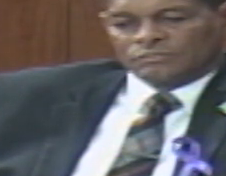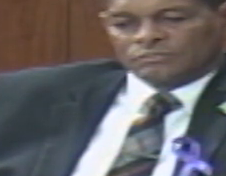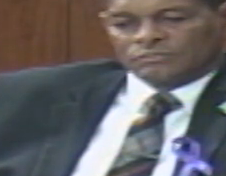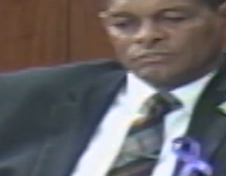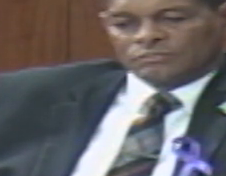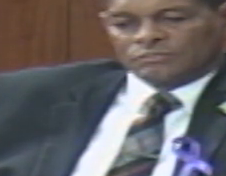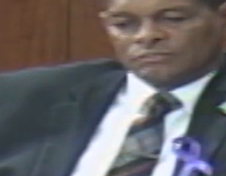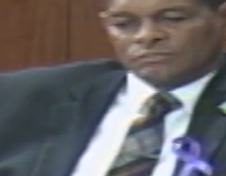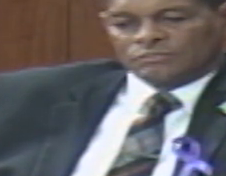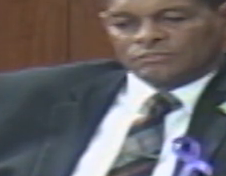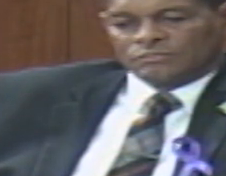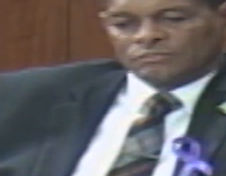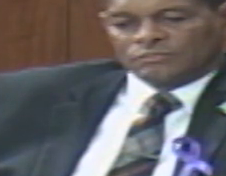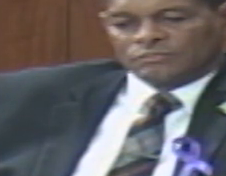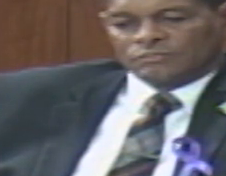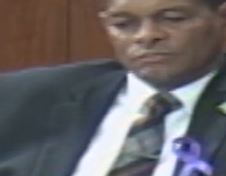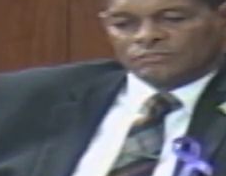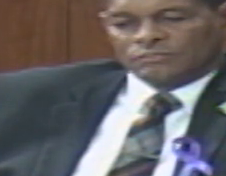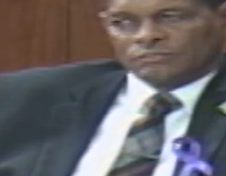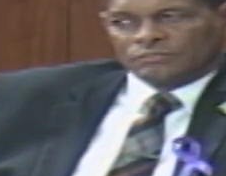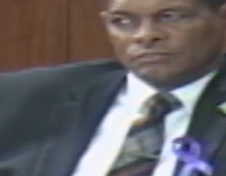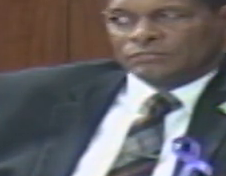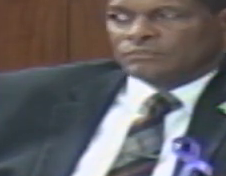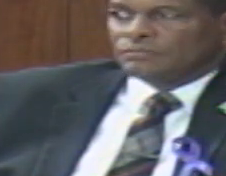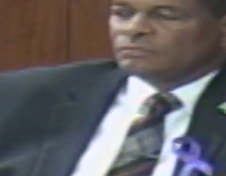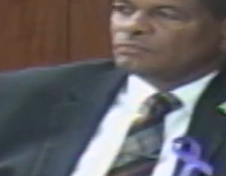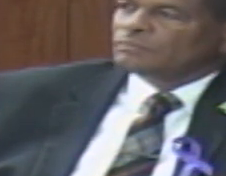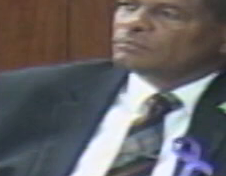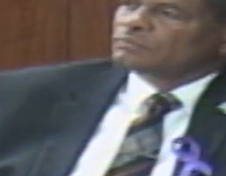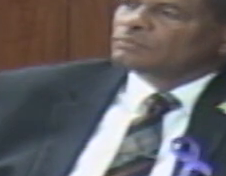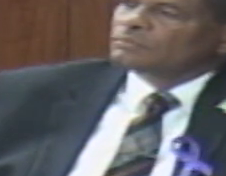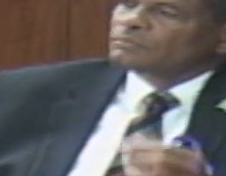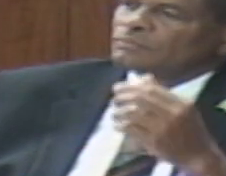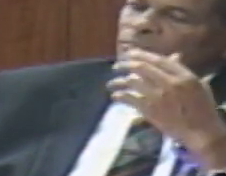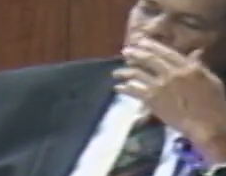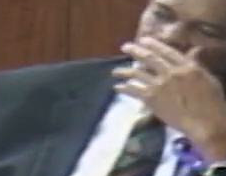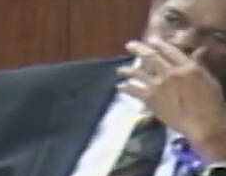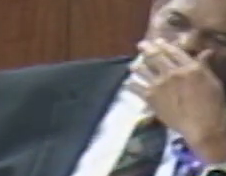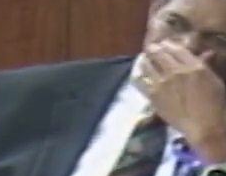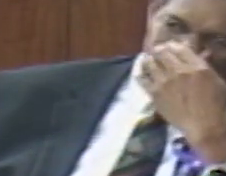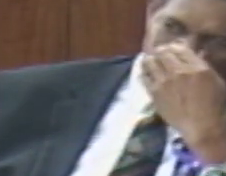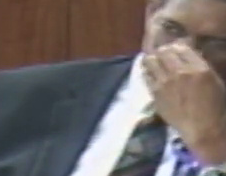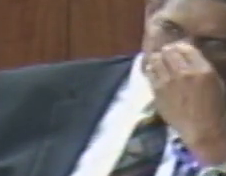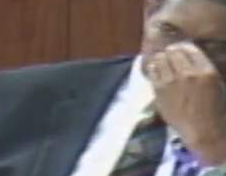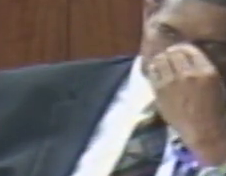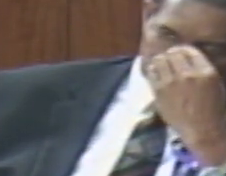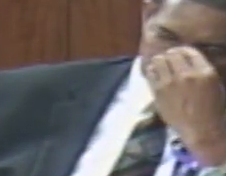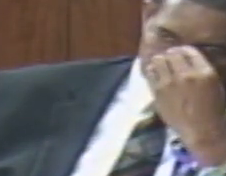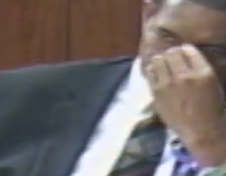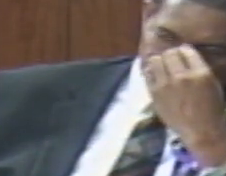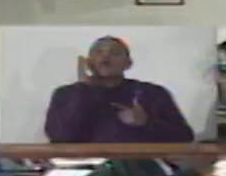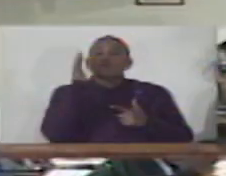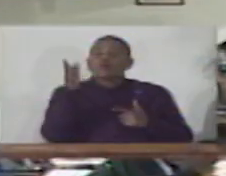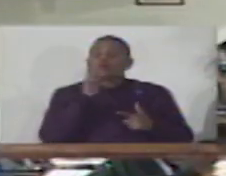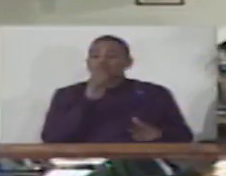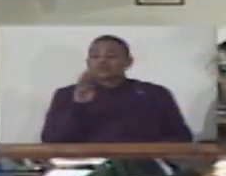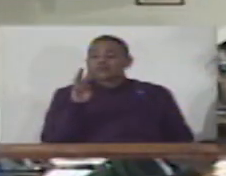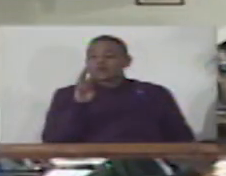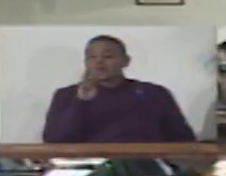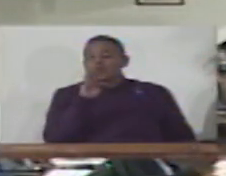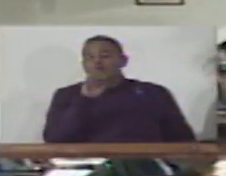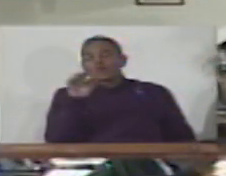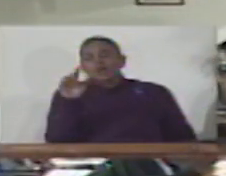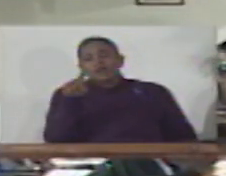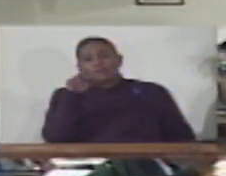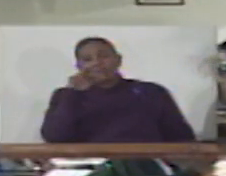and technology are in place to give the people of Jamaica the best possible service. Prime Minister